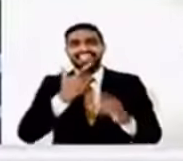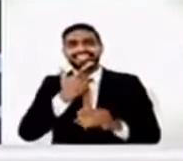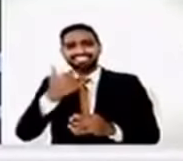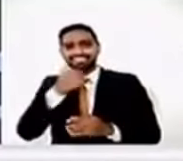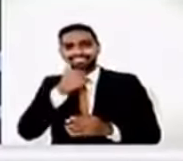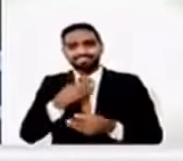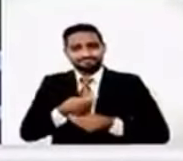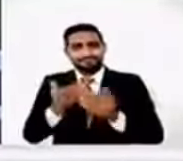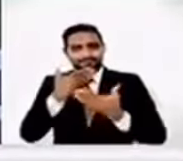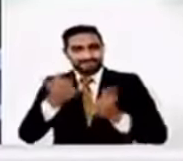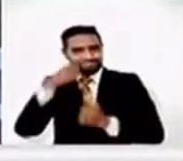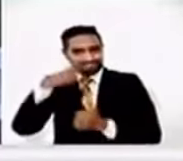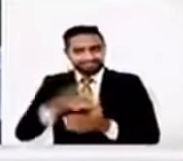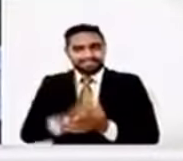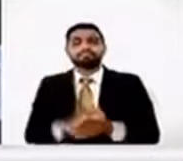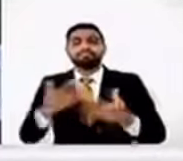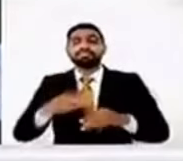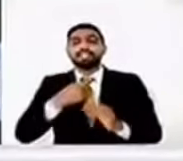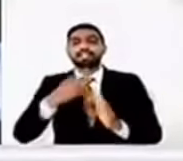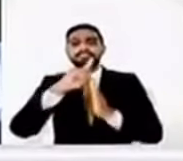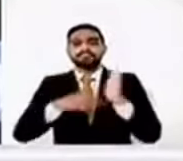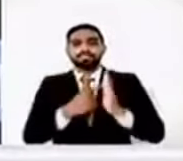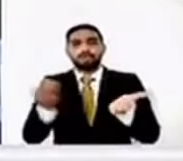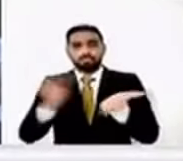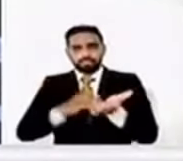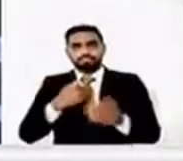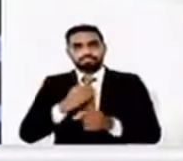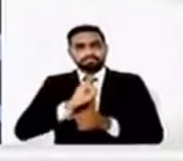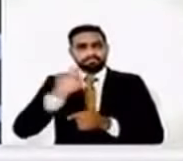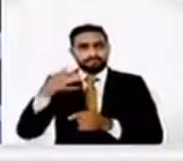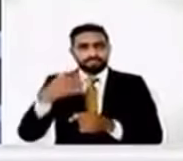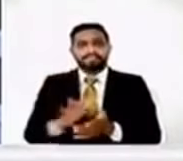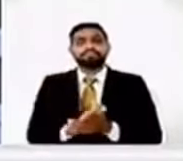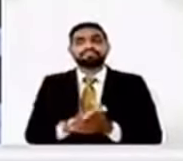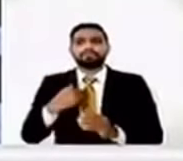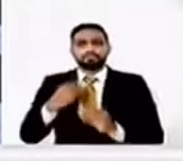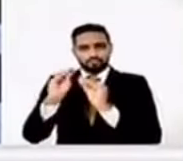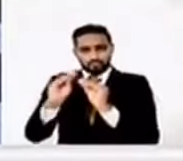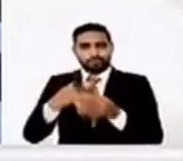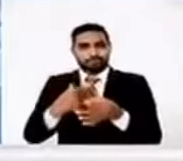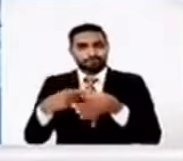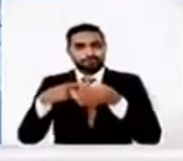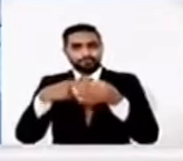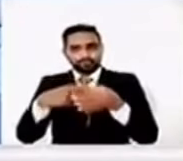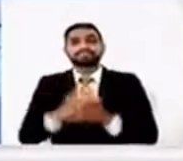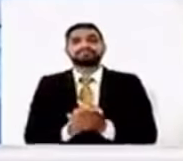in the main desk, we would like to ask one thing from Mr. Dias. Commitment.